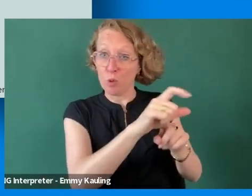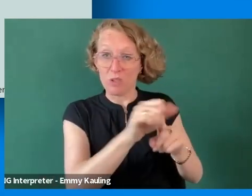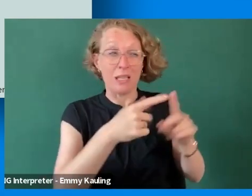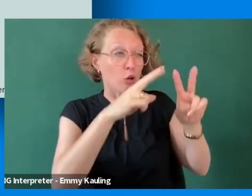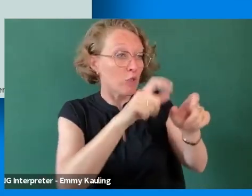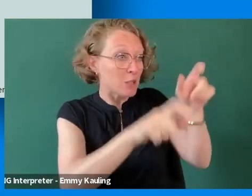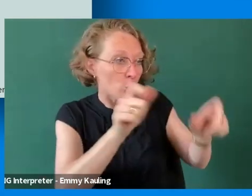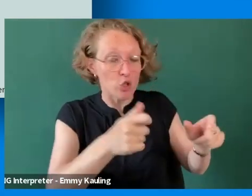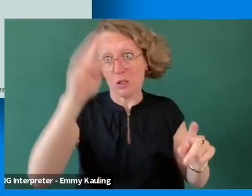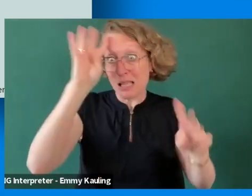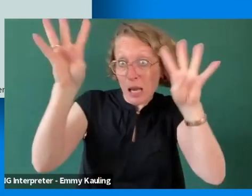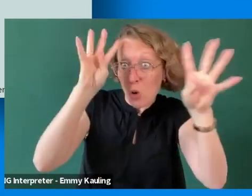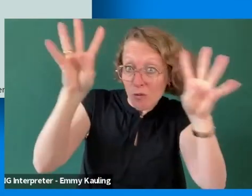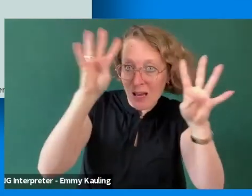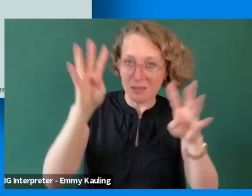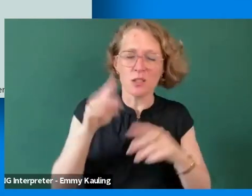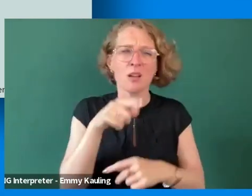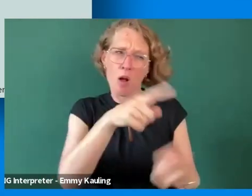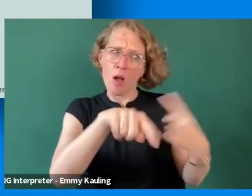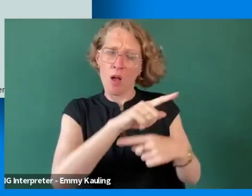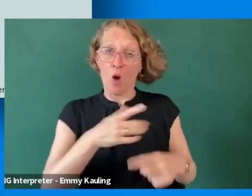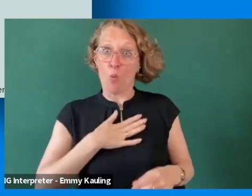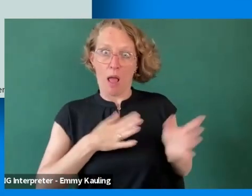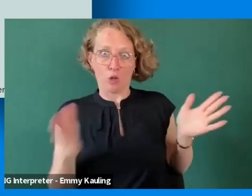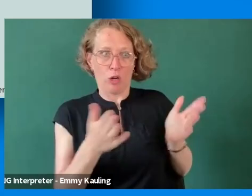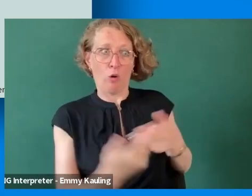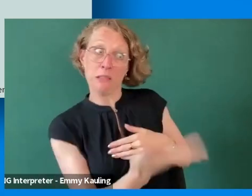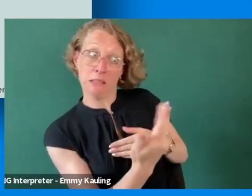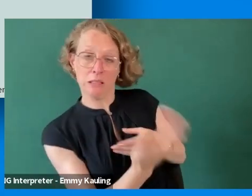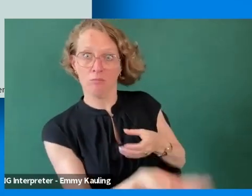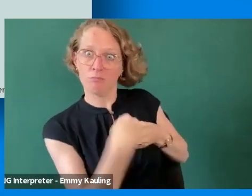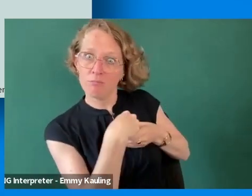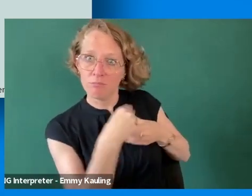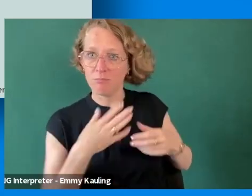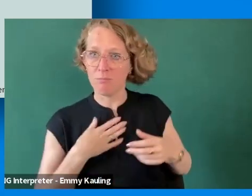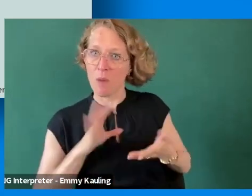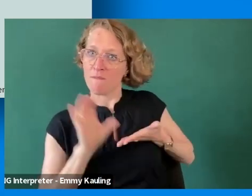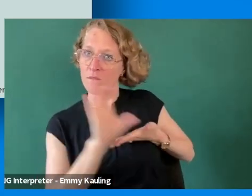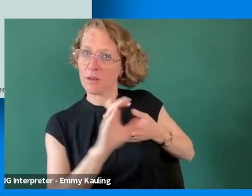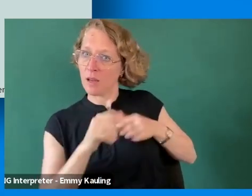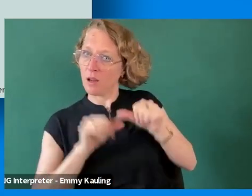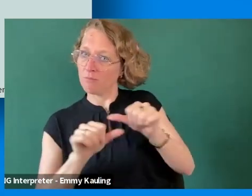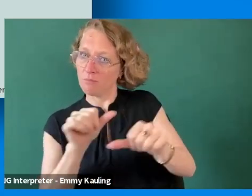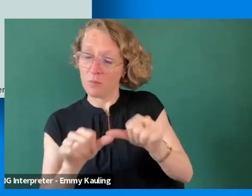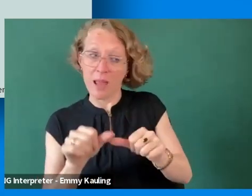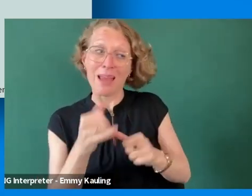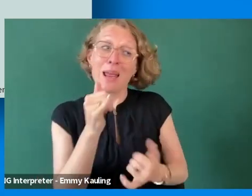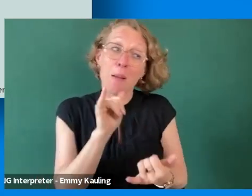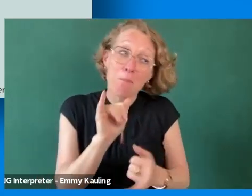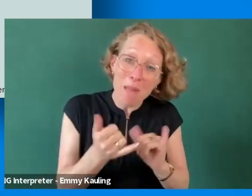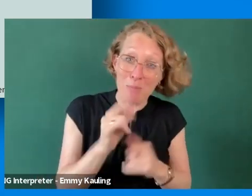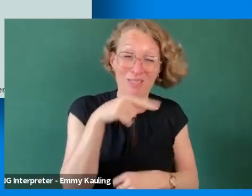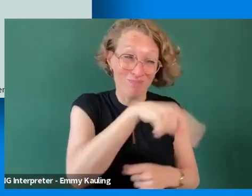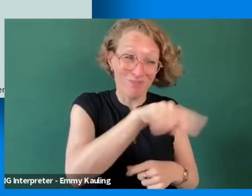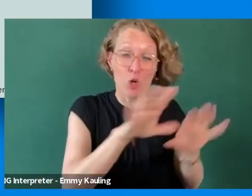or innovators who you want to encourage to participate and who might represent an underrepresented community